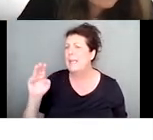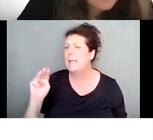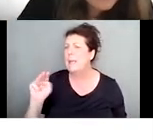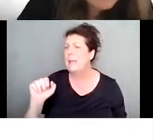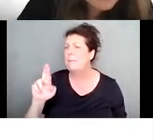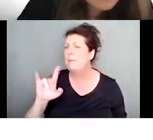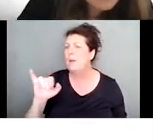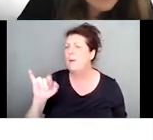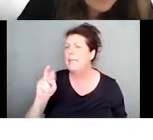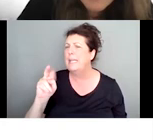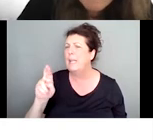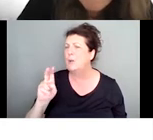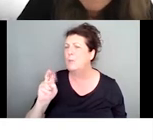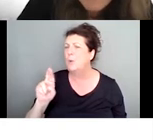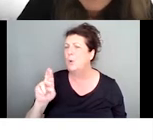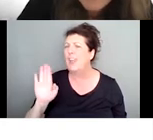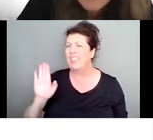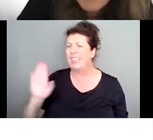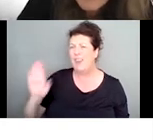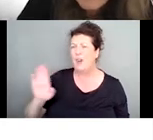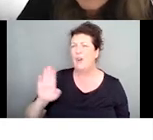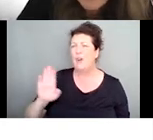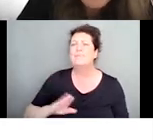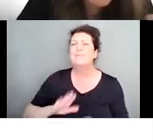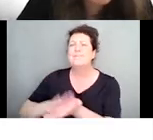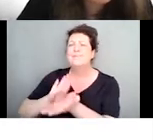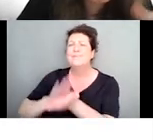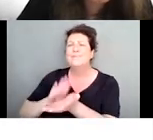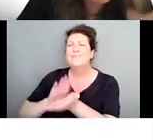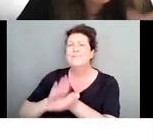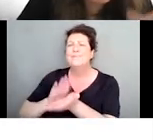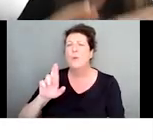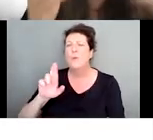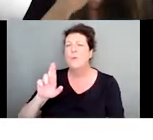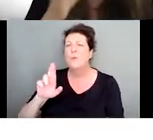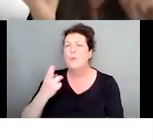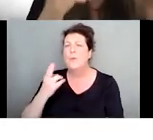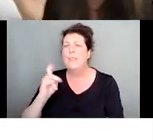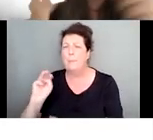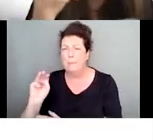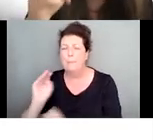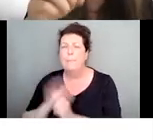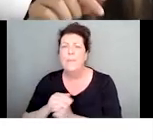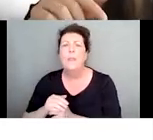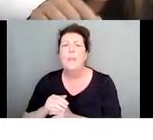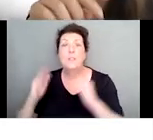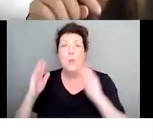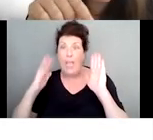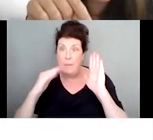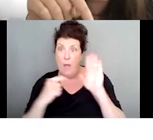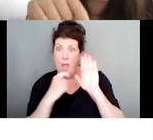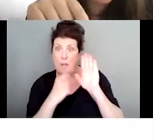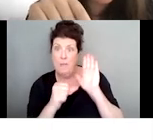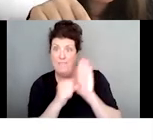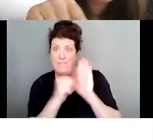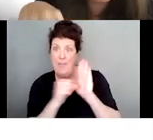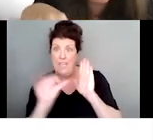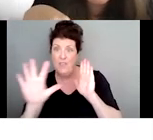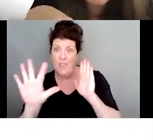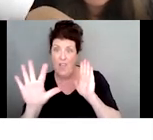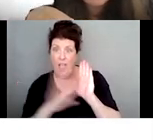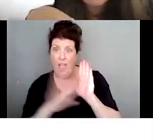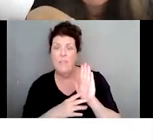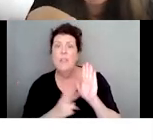Kat, let's go down to, um, it's, it starts kind of at the bot there, they're back and forth at the bottom of page five,